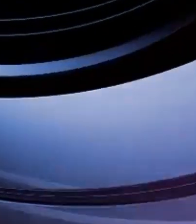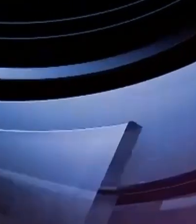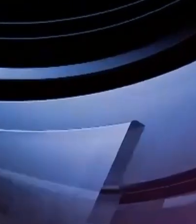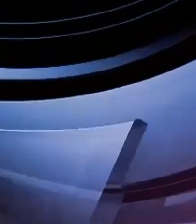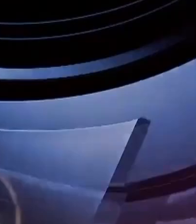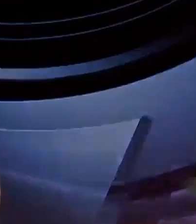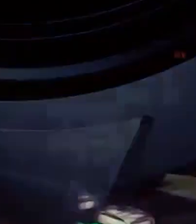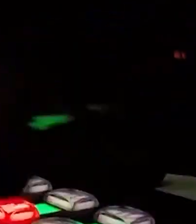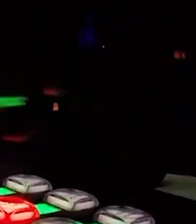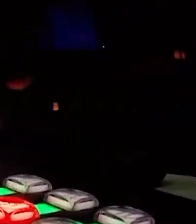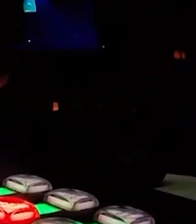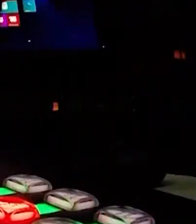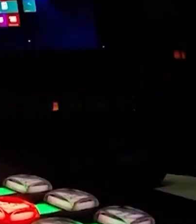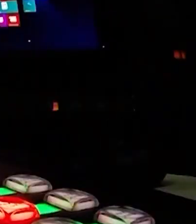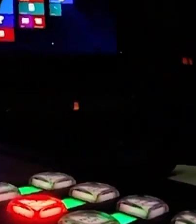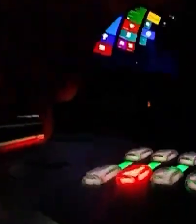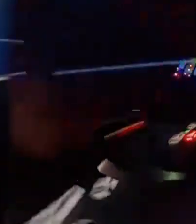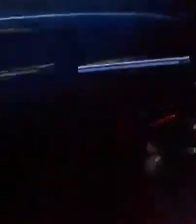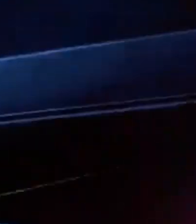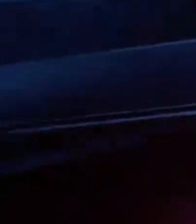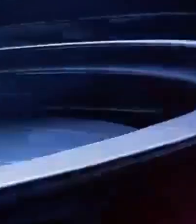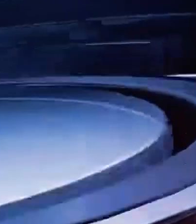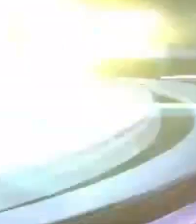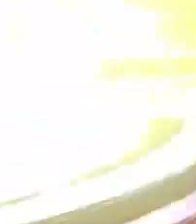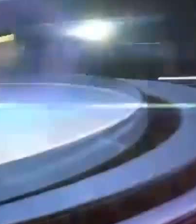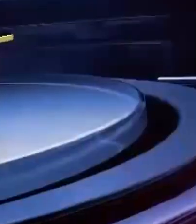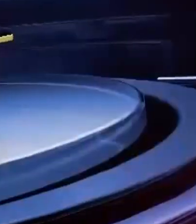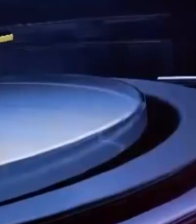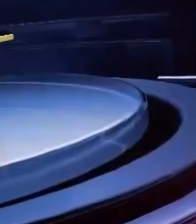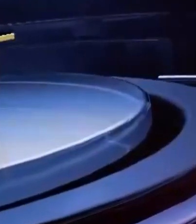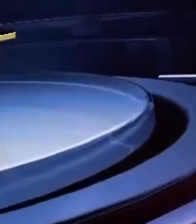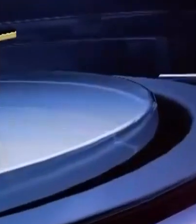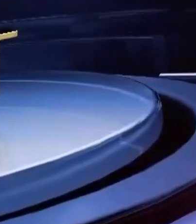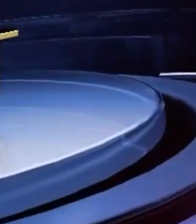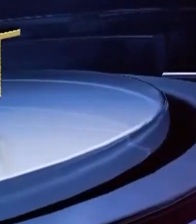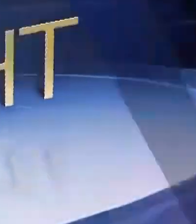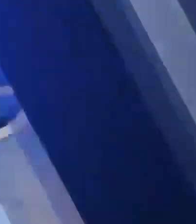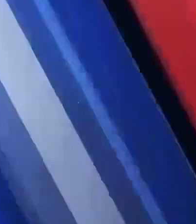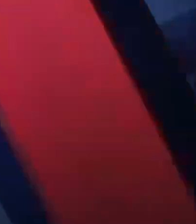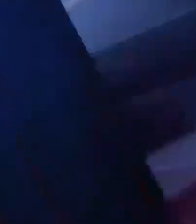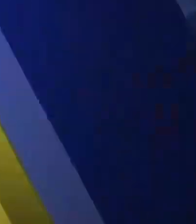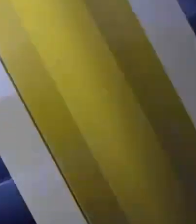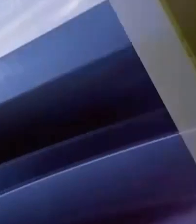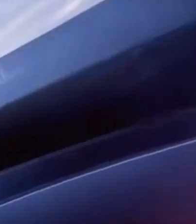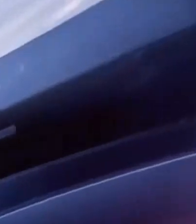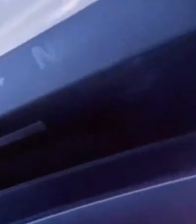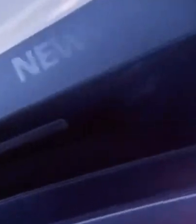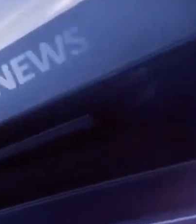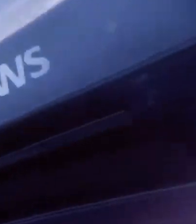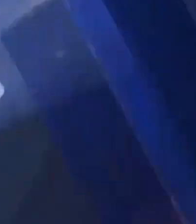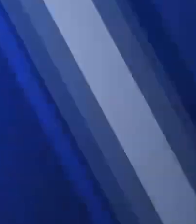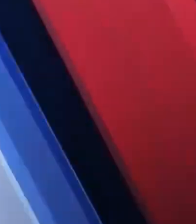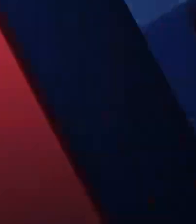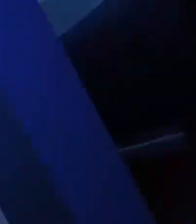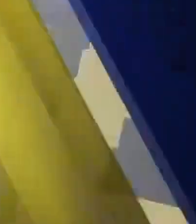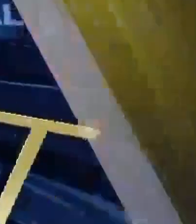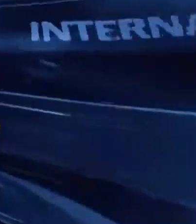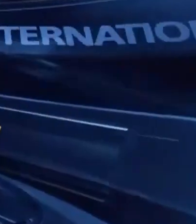Broadcasting from our studios in the Pine St. Michael, this is CBC NewsNight, starting now.